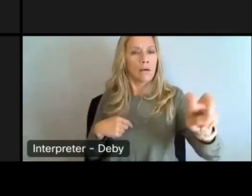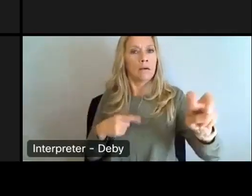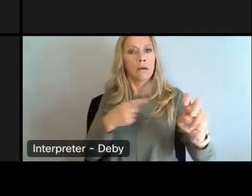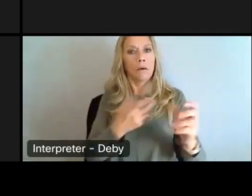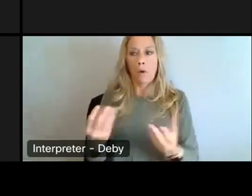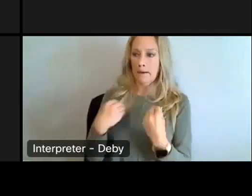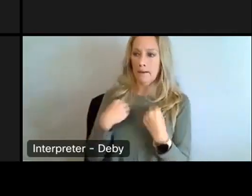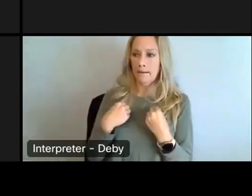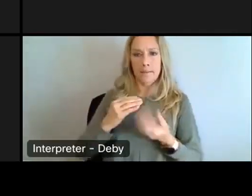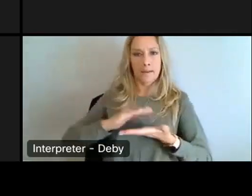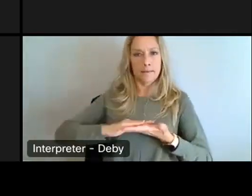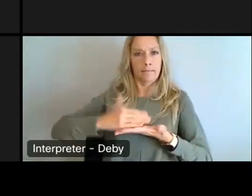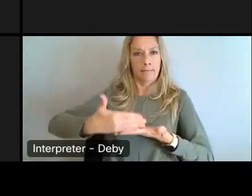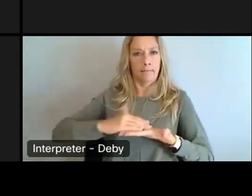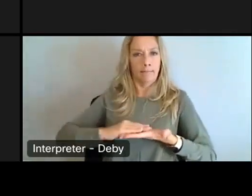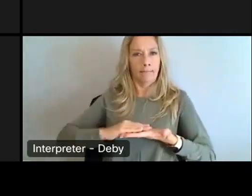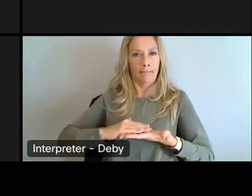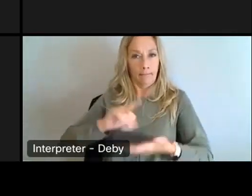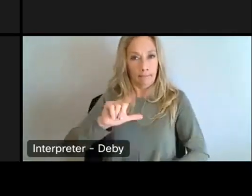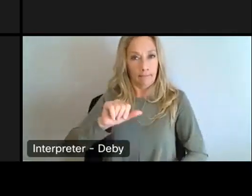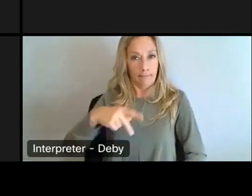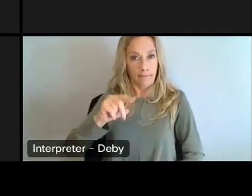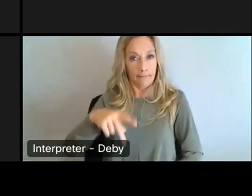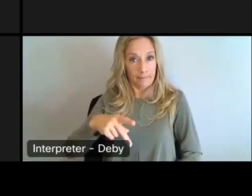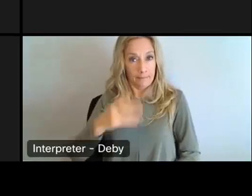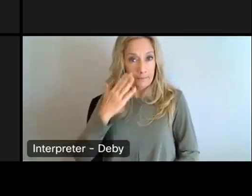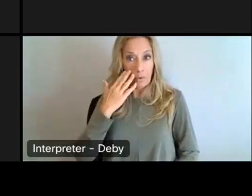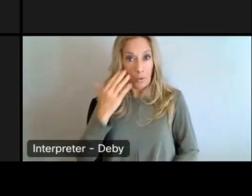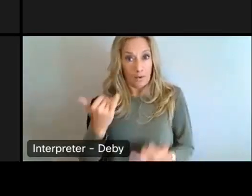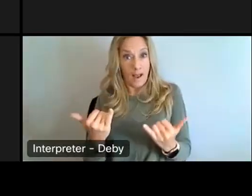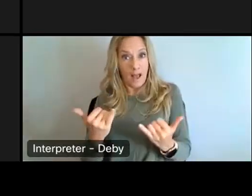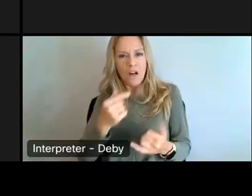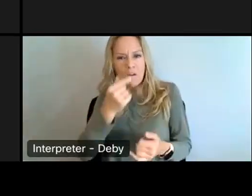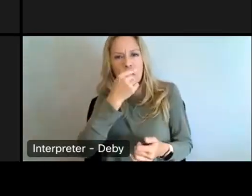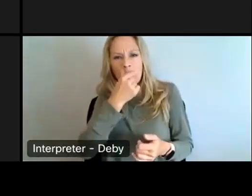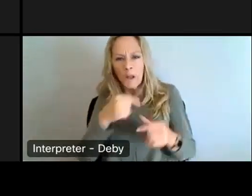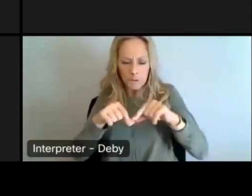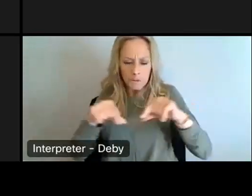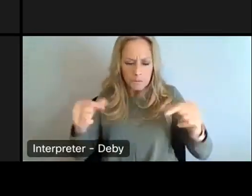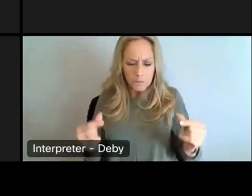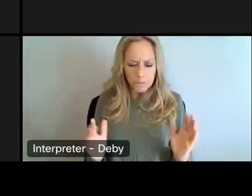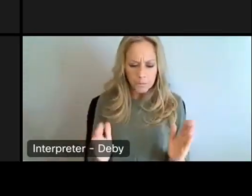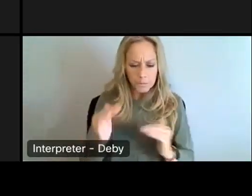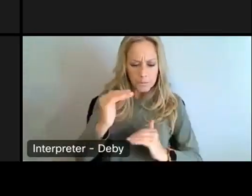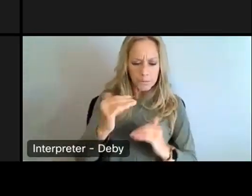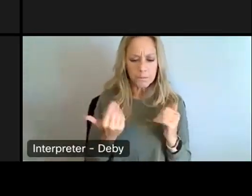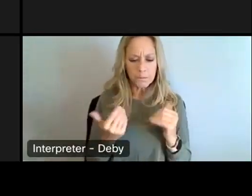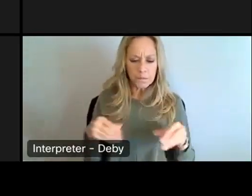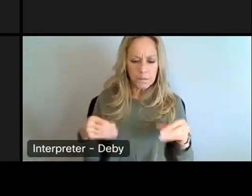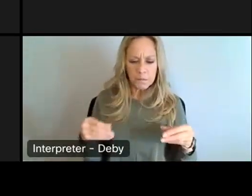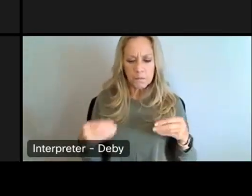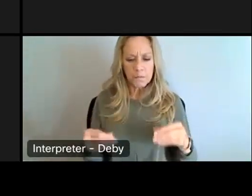laptop. And, if we think about what laptops look like now, they're very thin. Um, they're not very